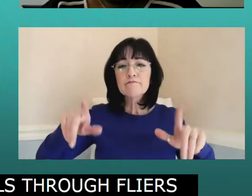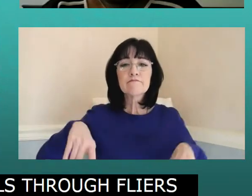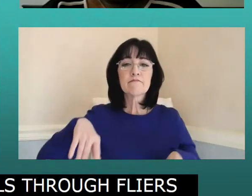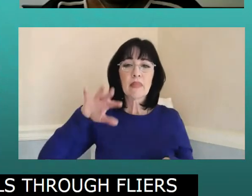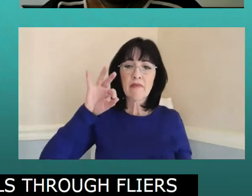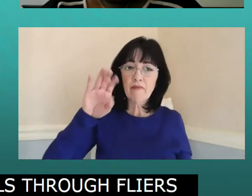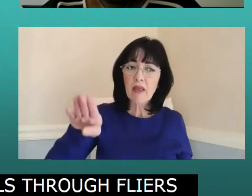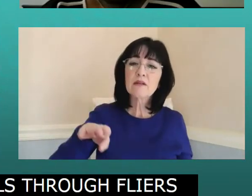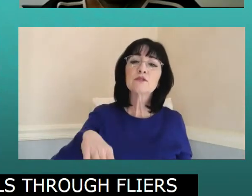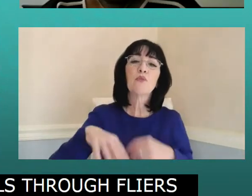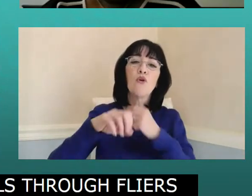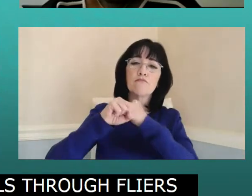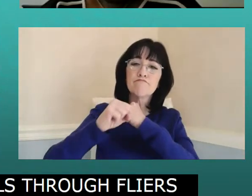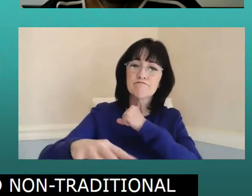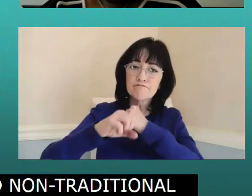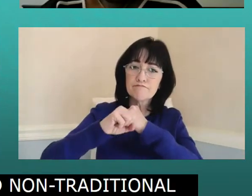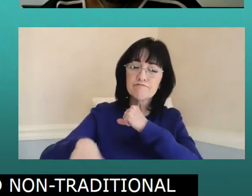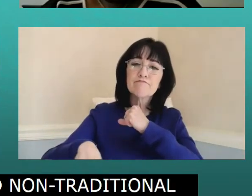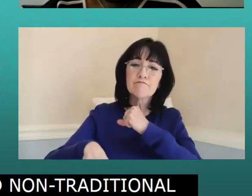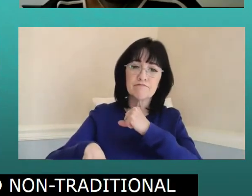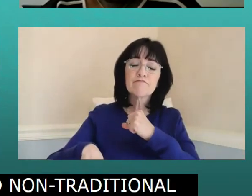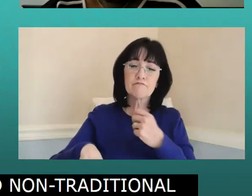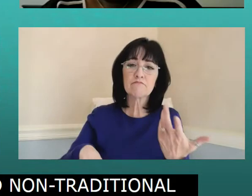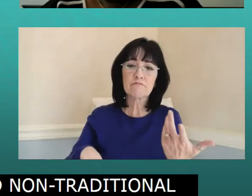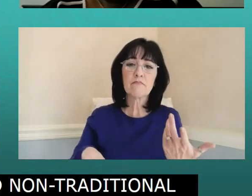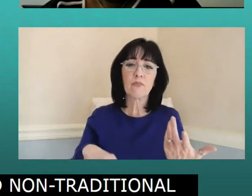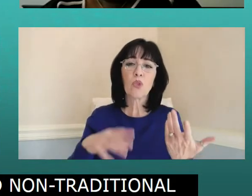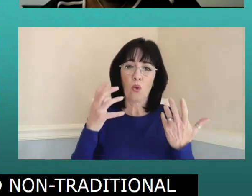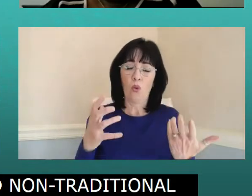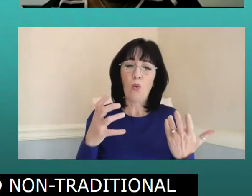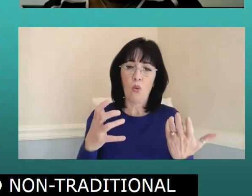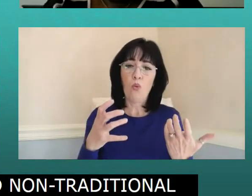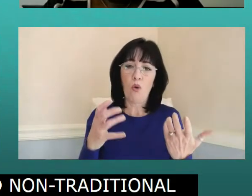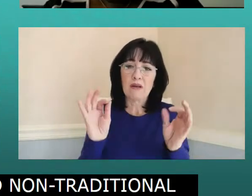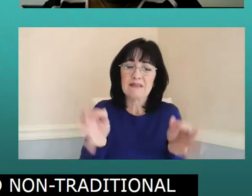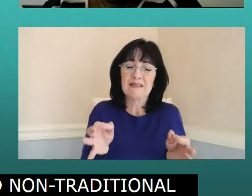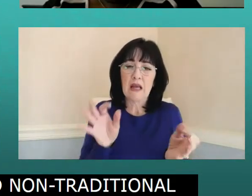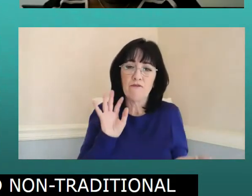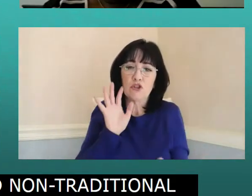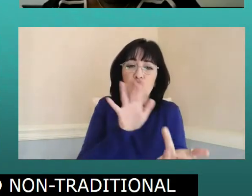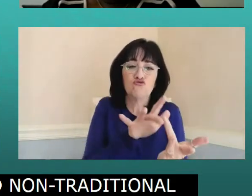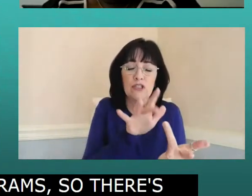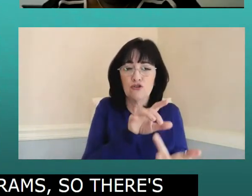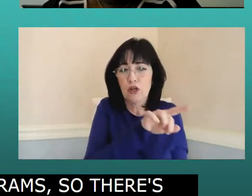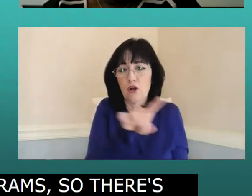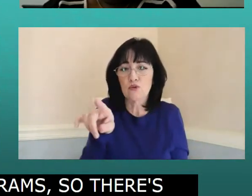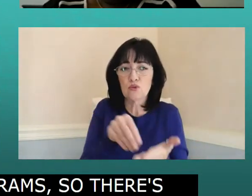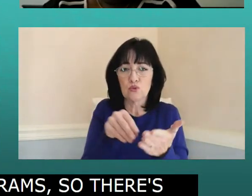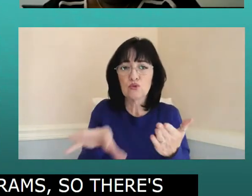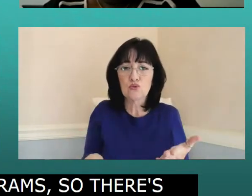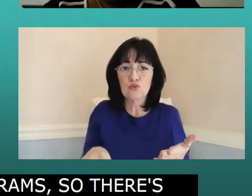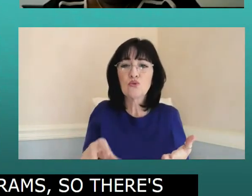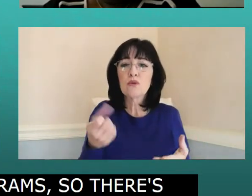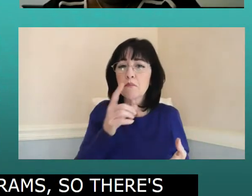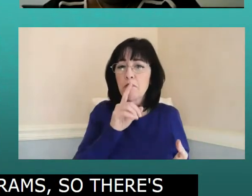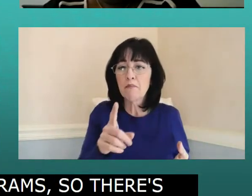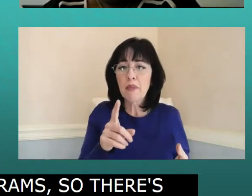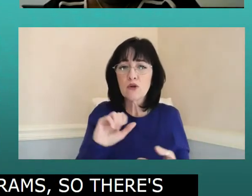intense effort being made to reach out to our students and engage them in the opportunities that are being